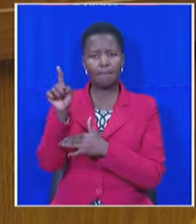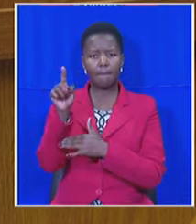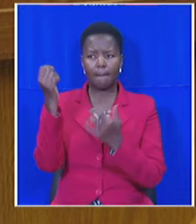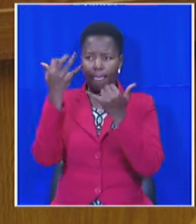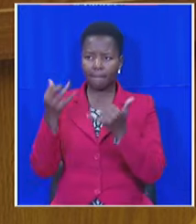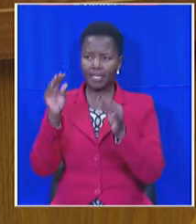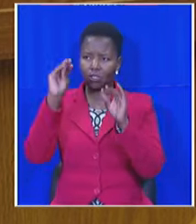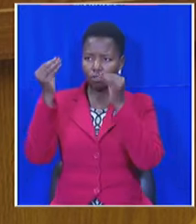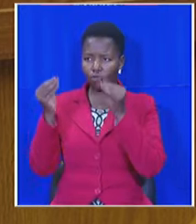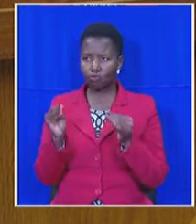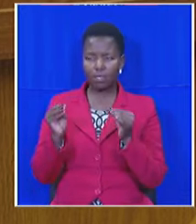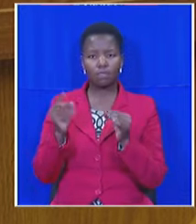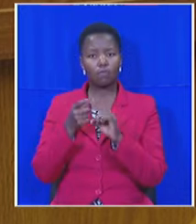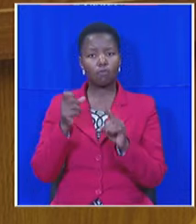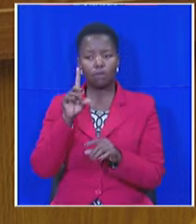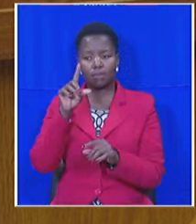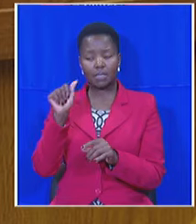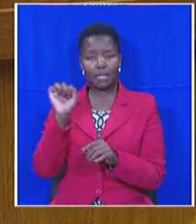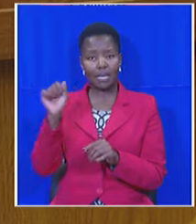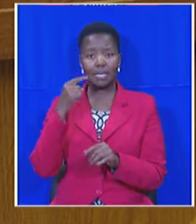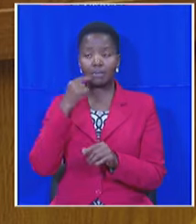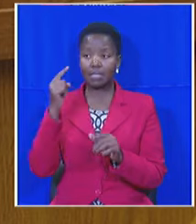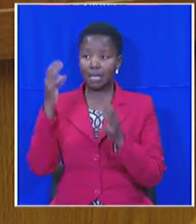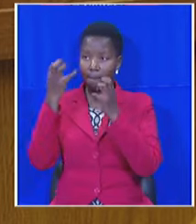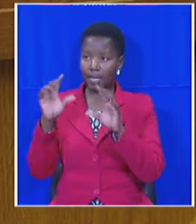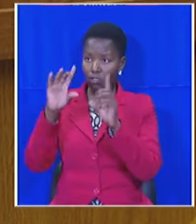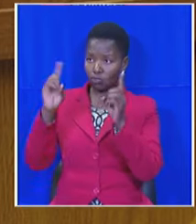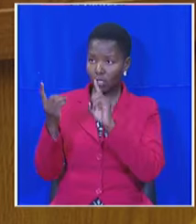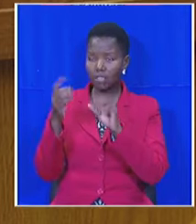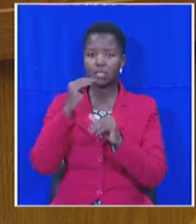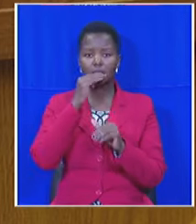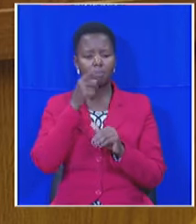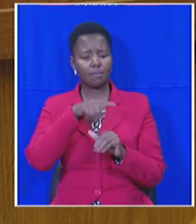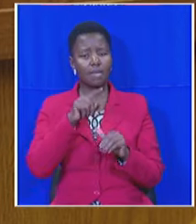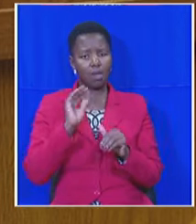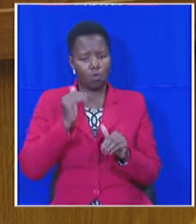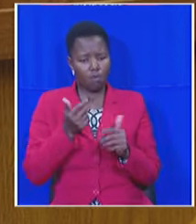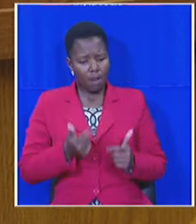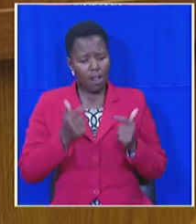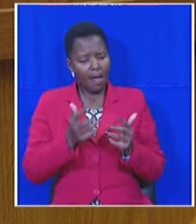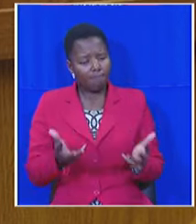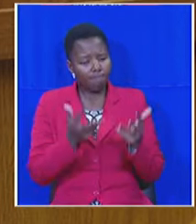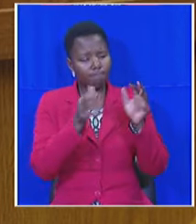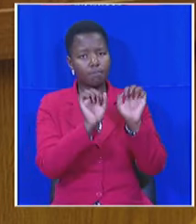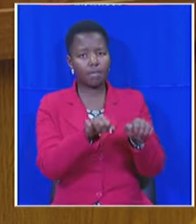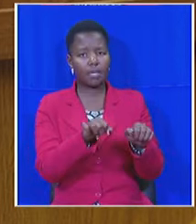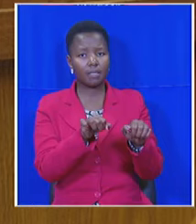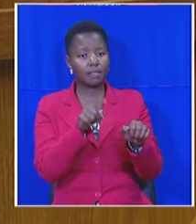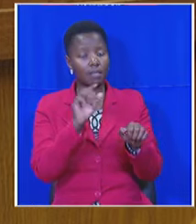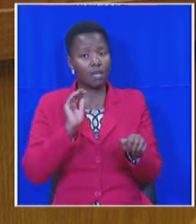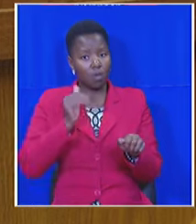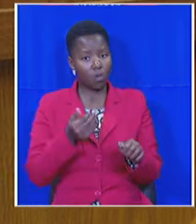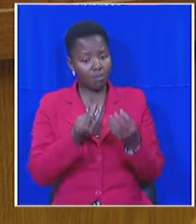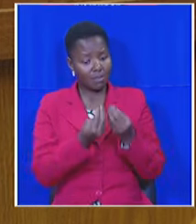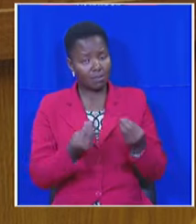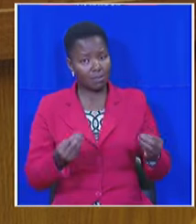budget amendments by the DA that would improve the lives of people who are struggling to survive. Vulnerable South Africans